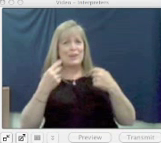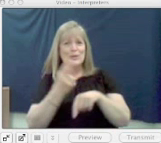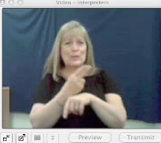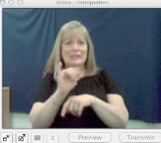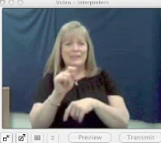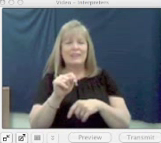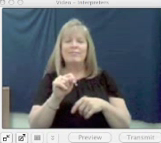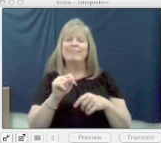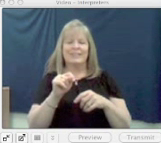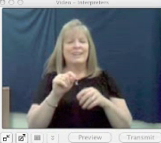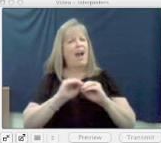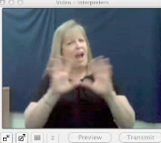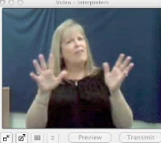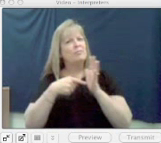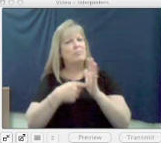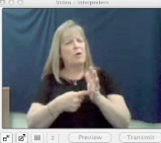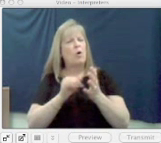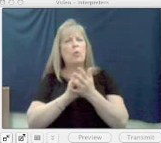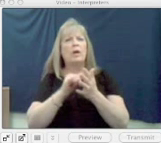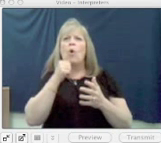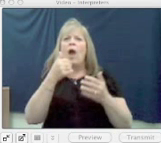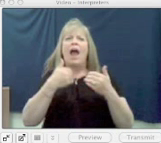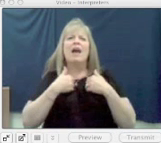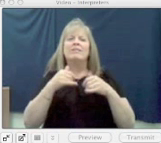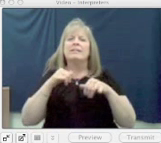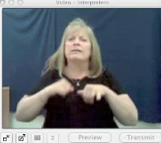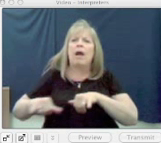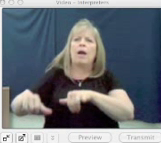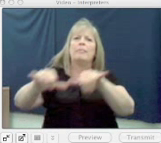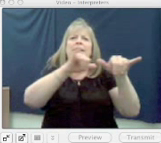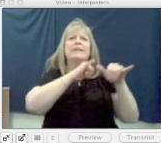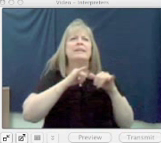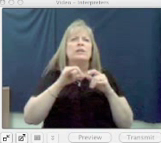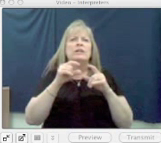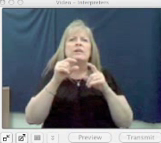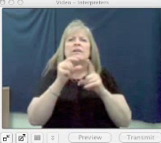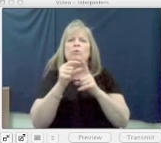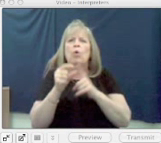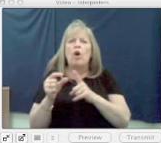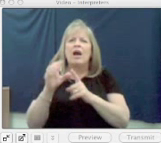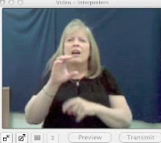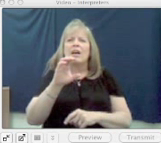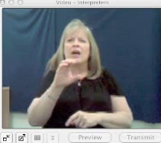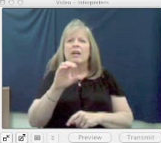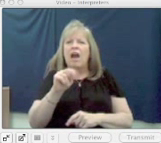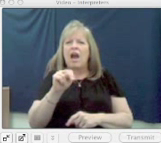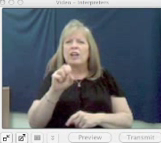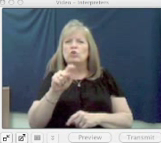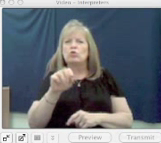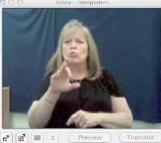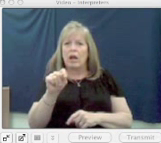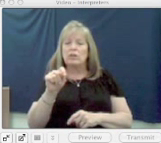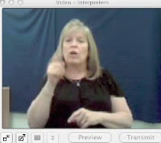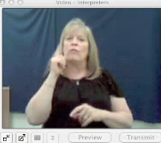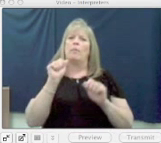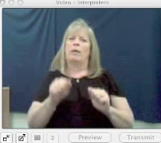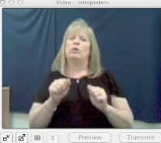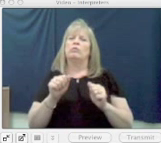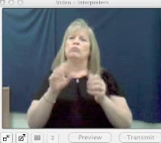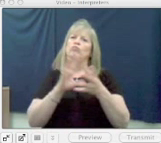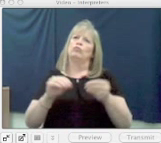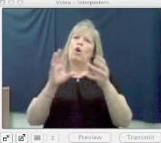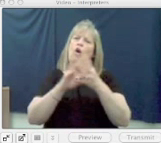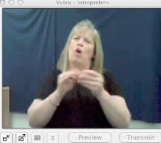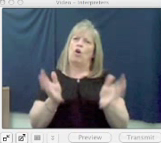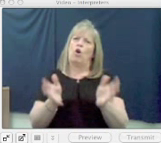common construct or vocabulary to talk about the factors in our work. And